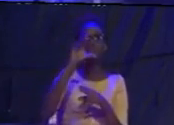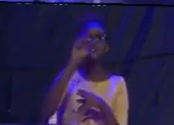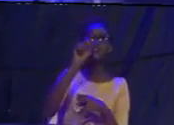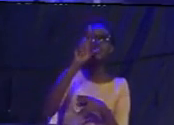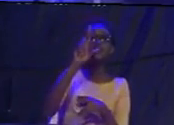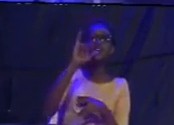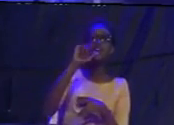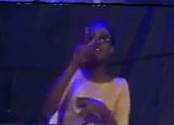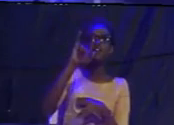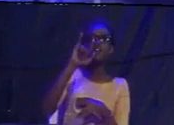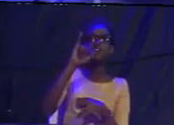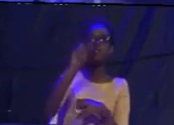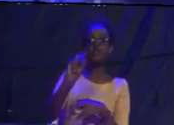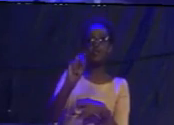Calvin,